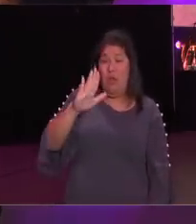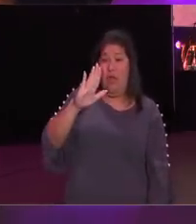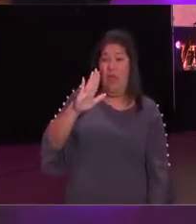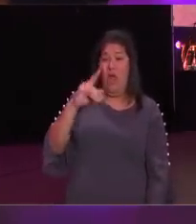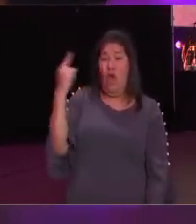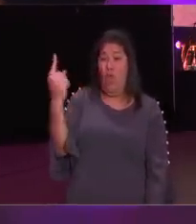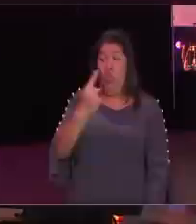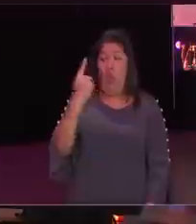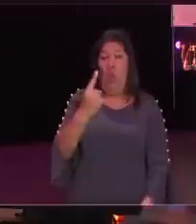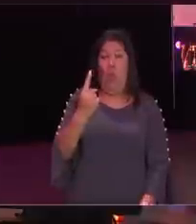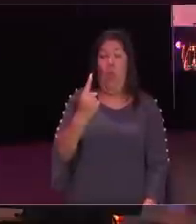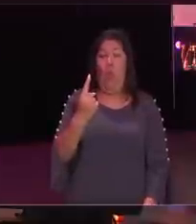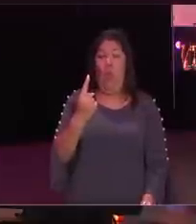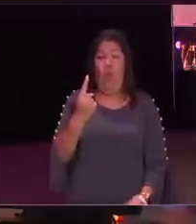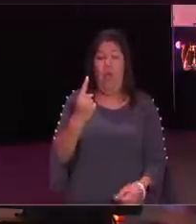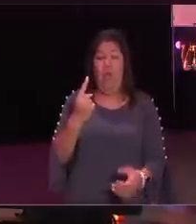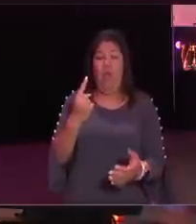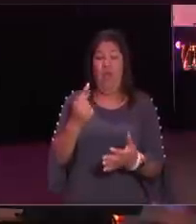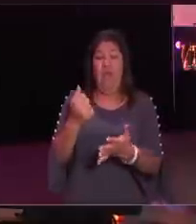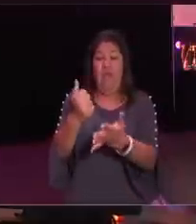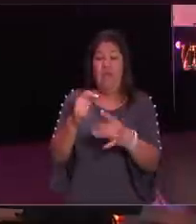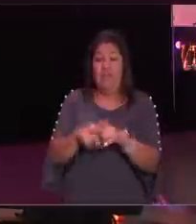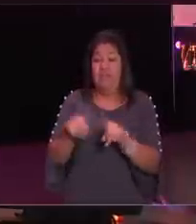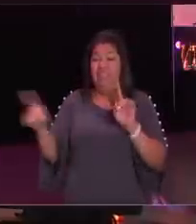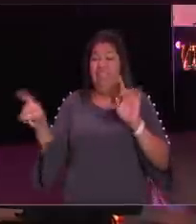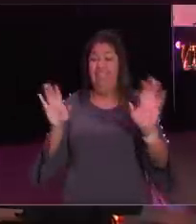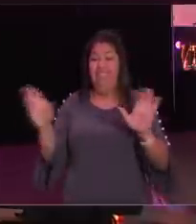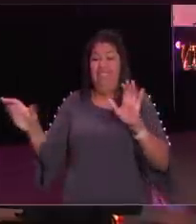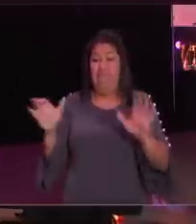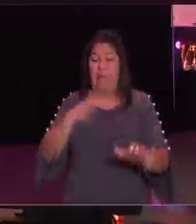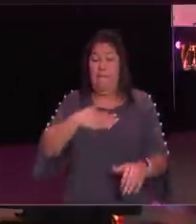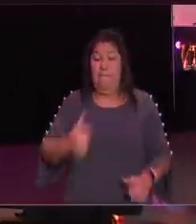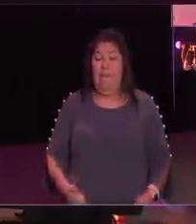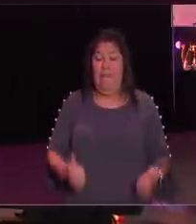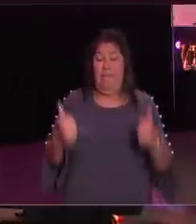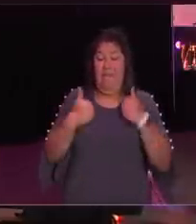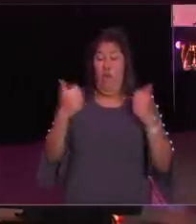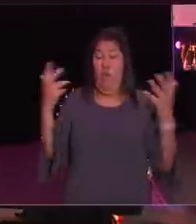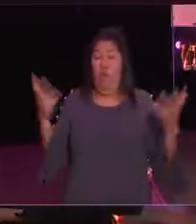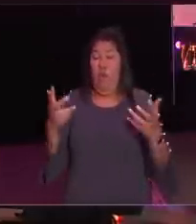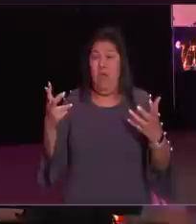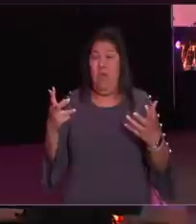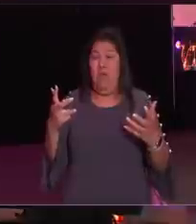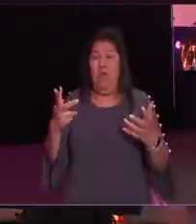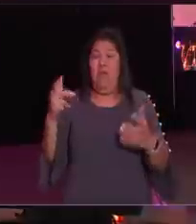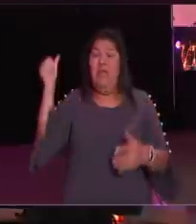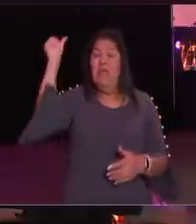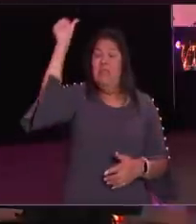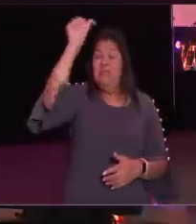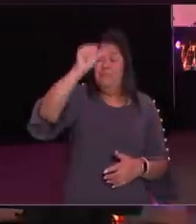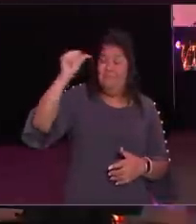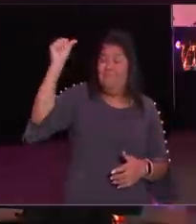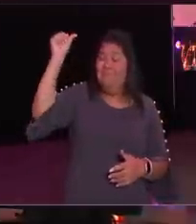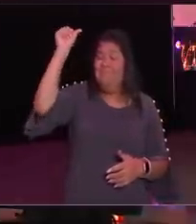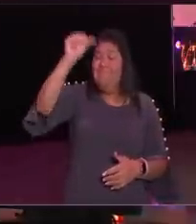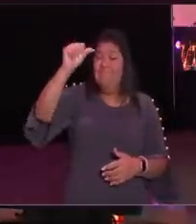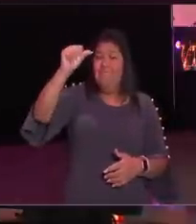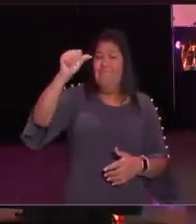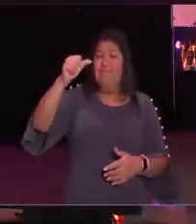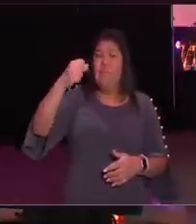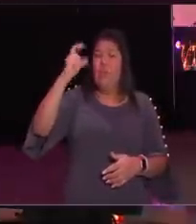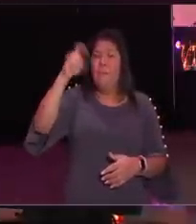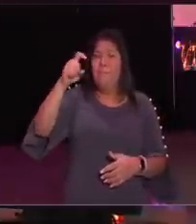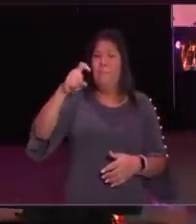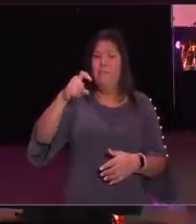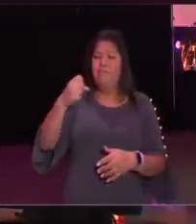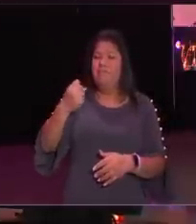Because the only thing that's gonna make the difference in my life is the anointing. And we